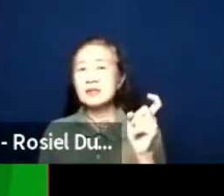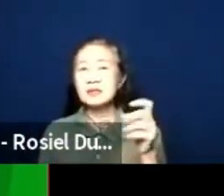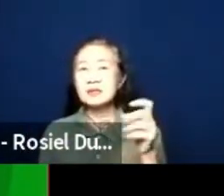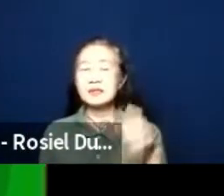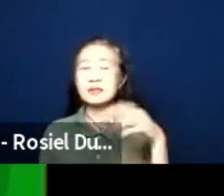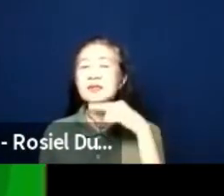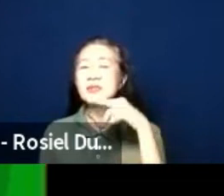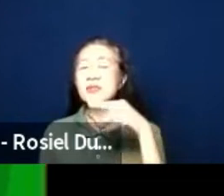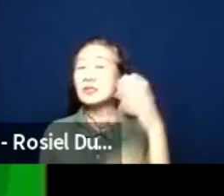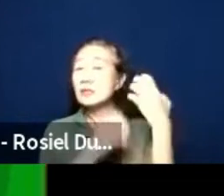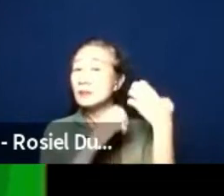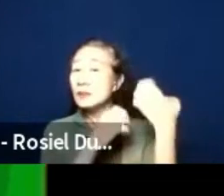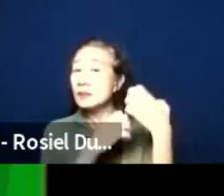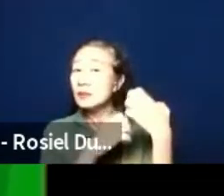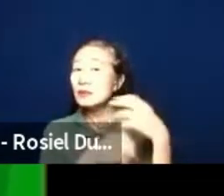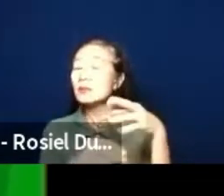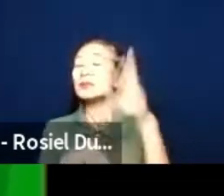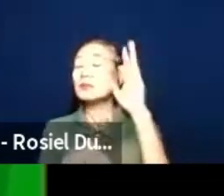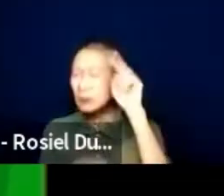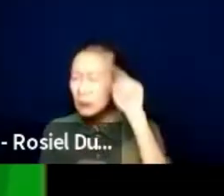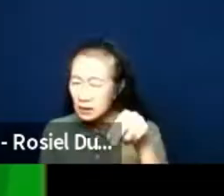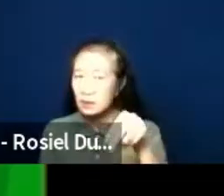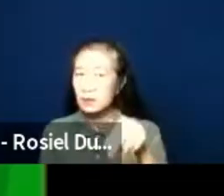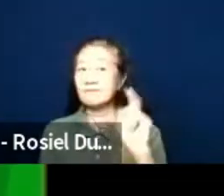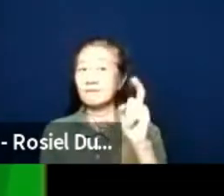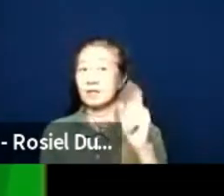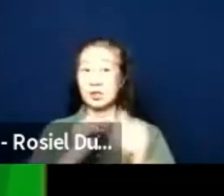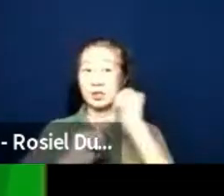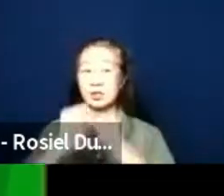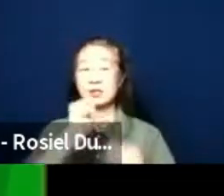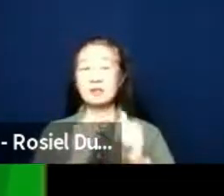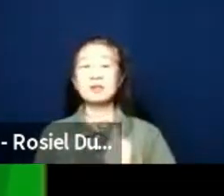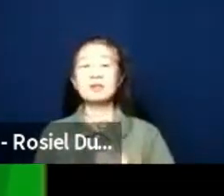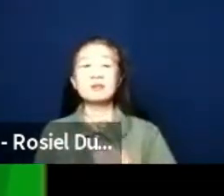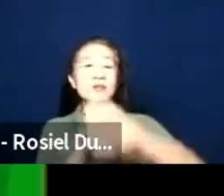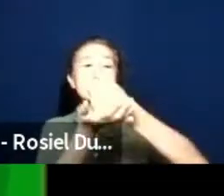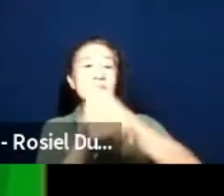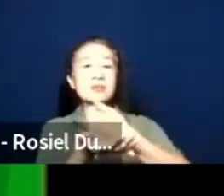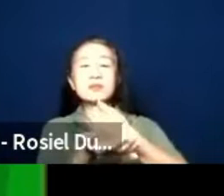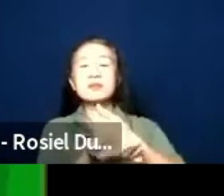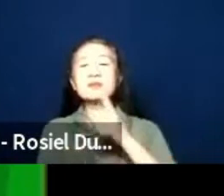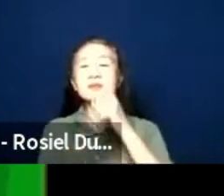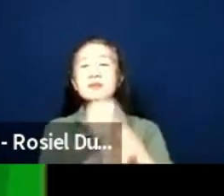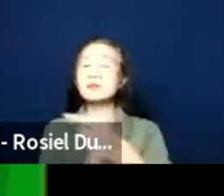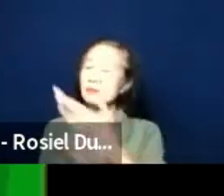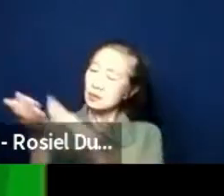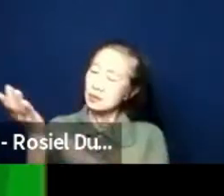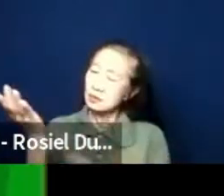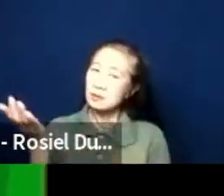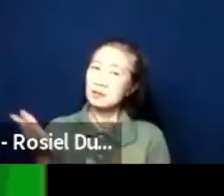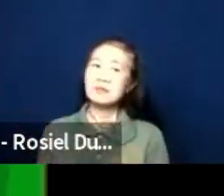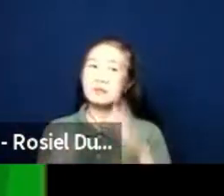event requiring immediate action, usually requiring help. Sufficient resources are available to deal with